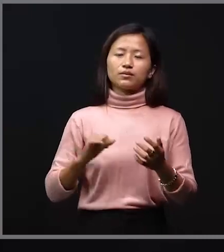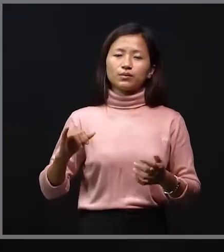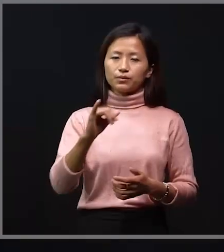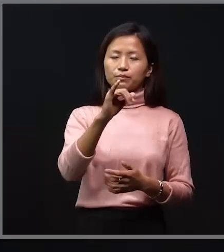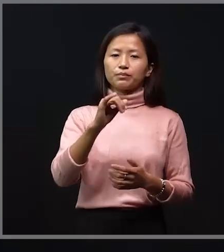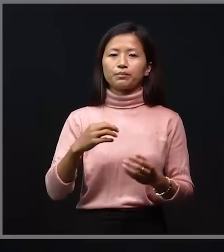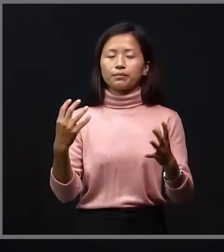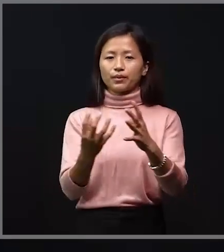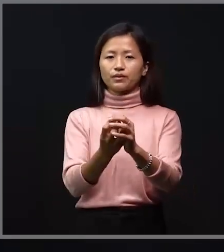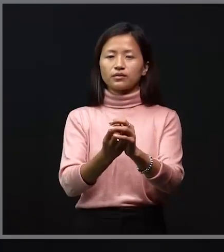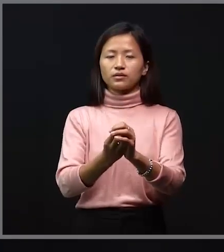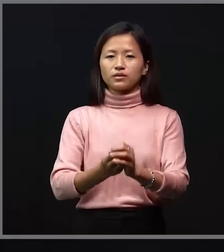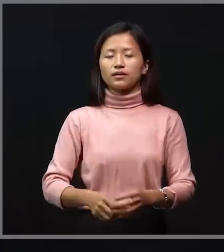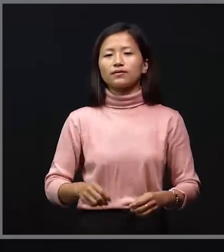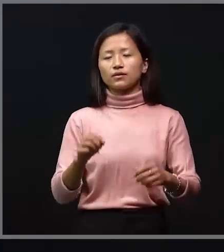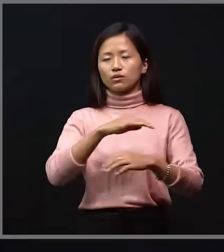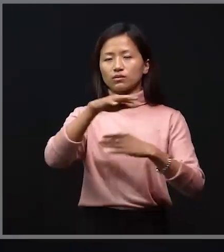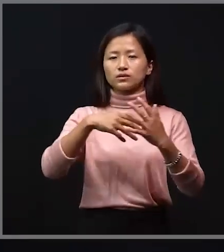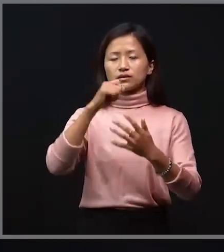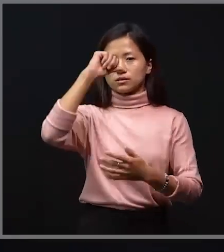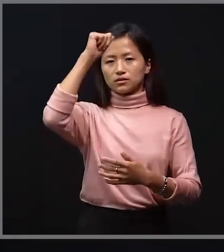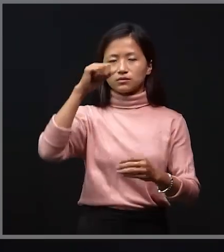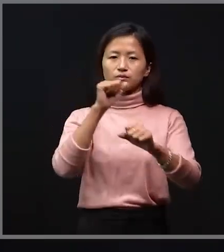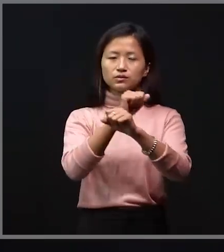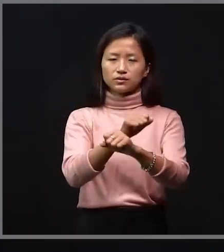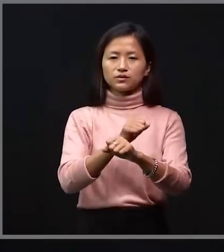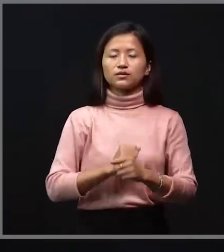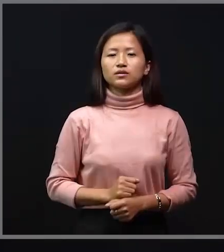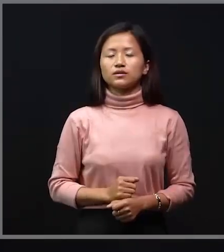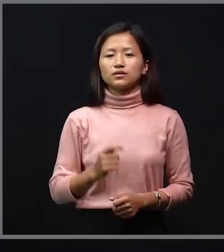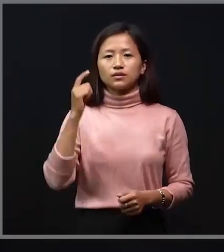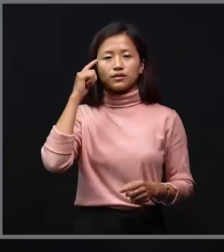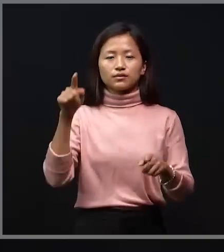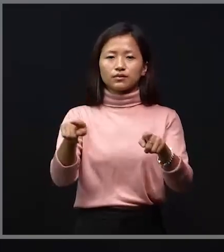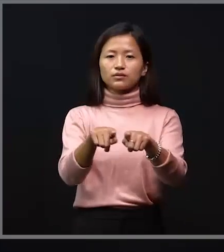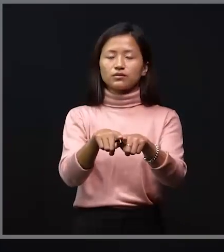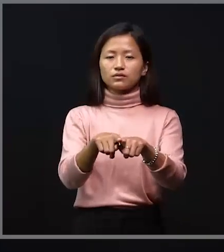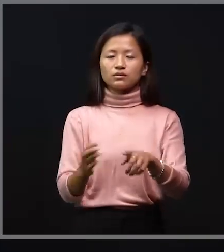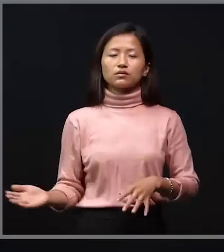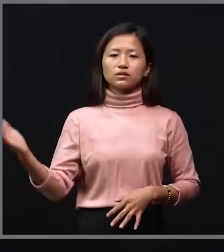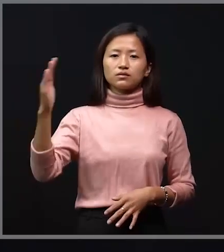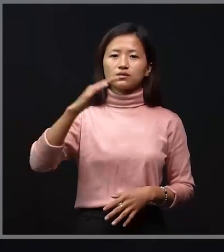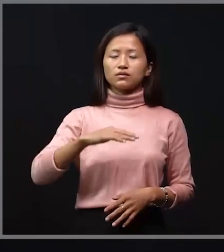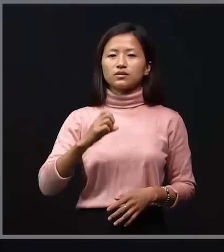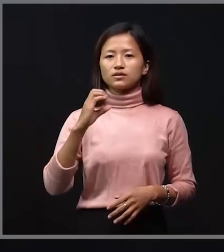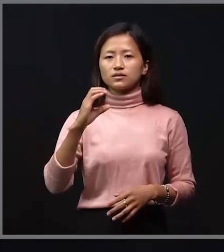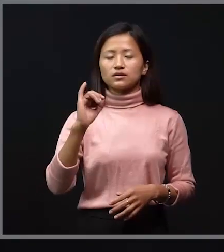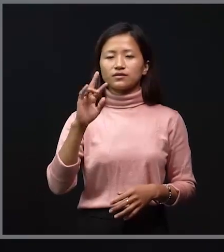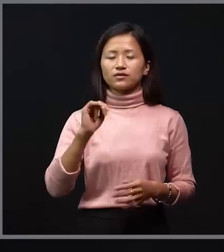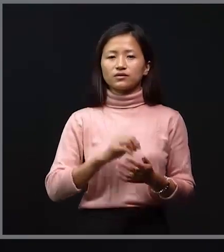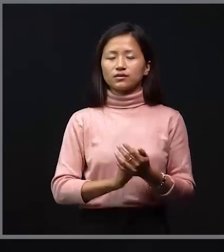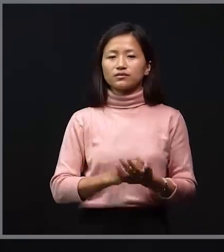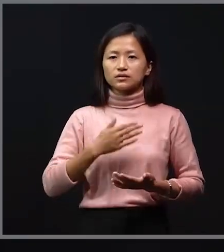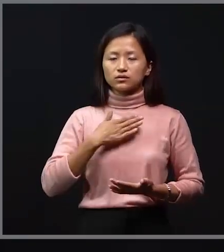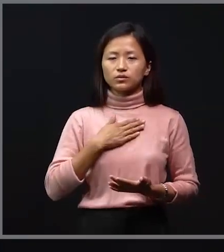the Indian prisoners. Okay, and on the side of Gandhiji, he also agreed to call up the civil disobedience movement